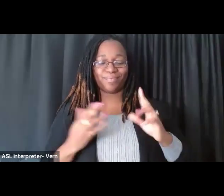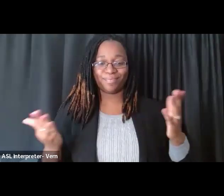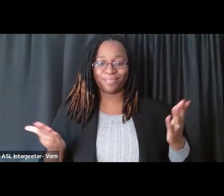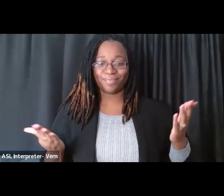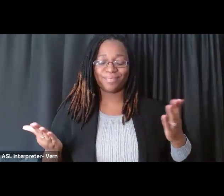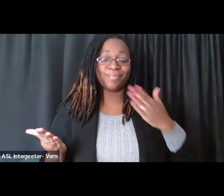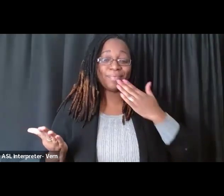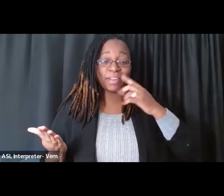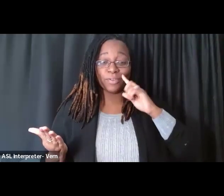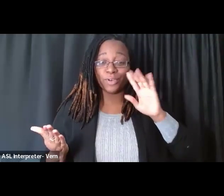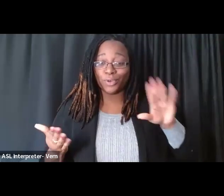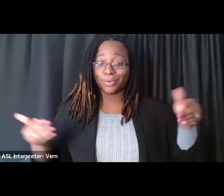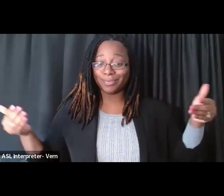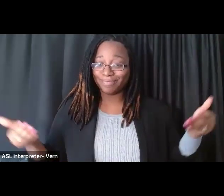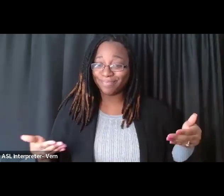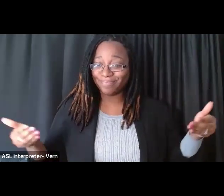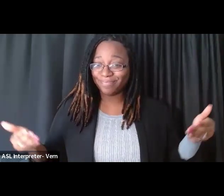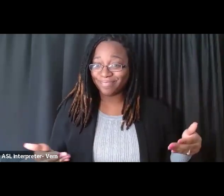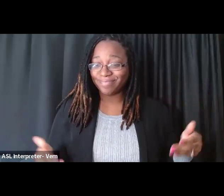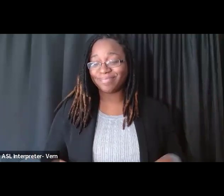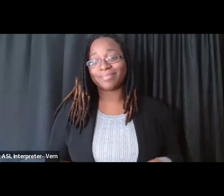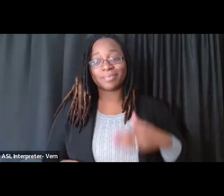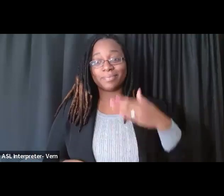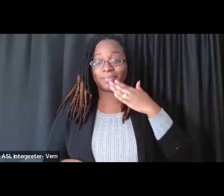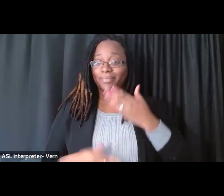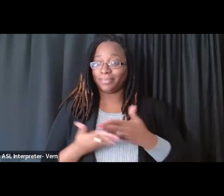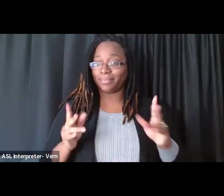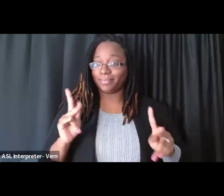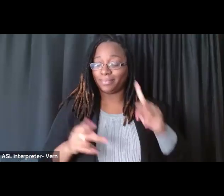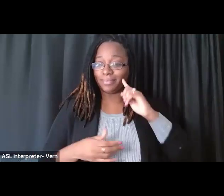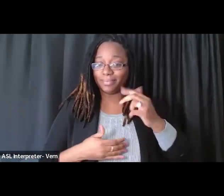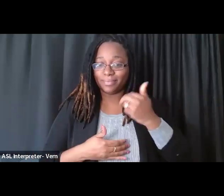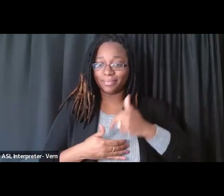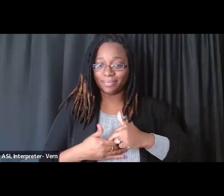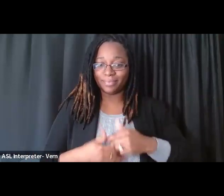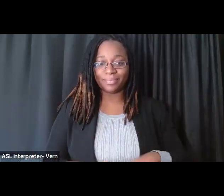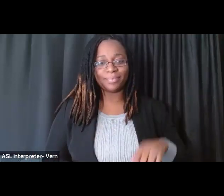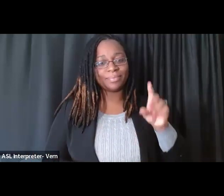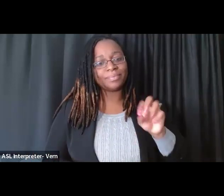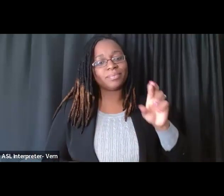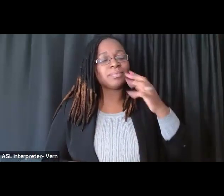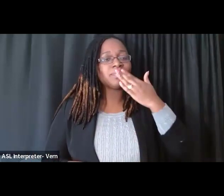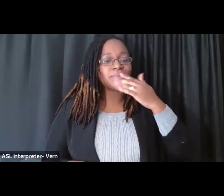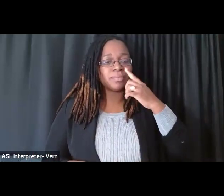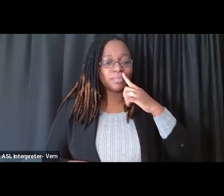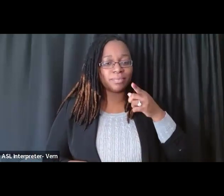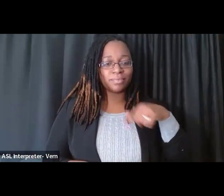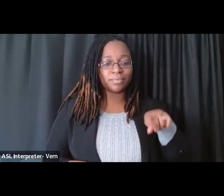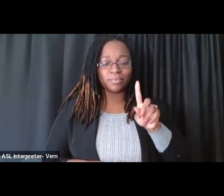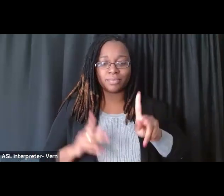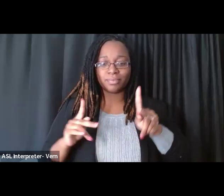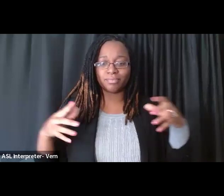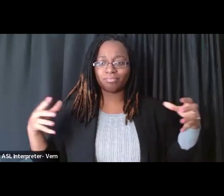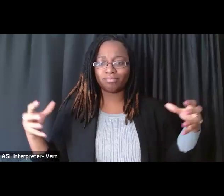that introduction. And thank you, everybody, for joining us. Dr. A, thank you for bringing together all of these folks for this